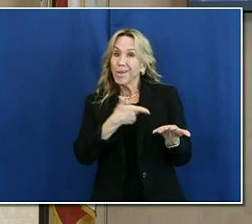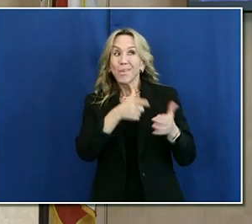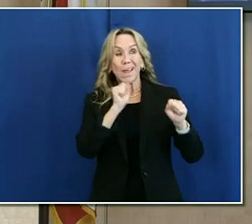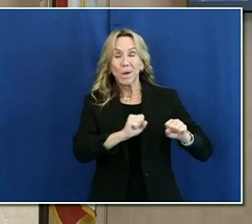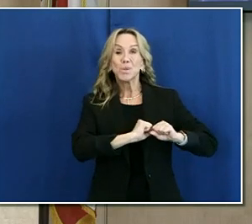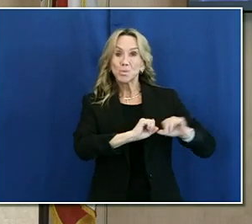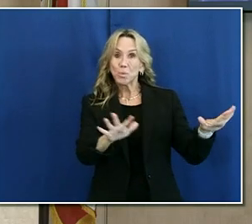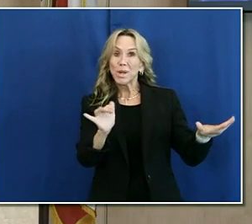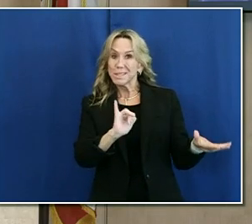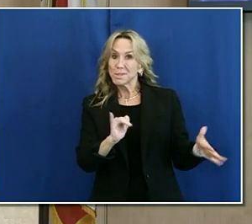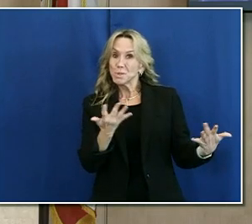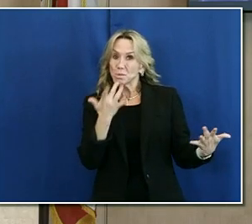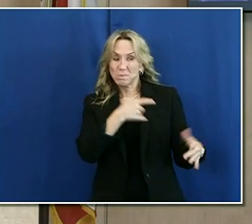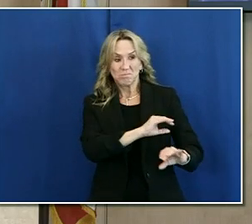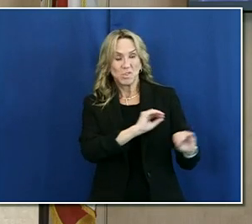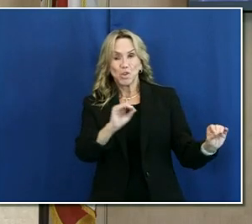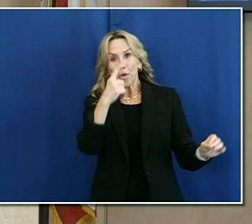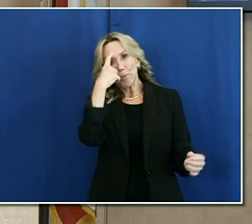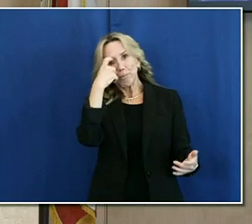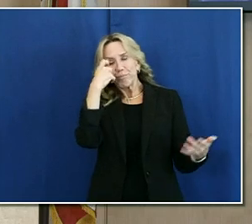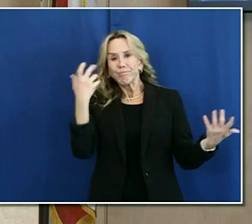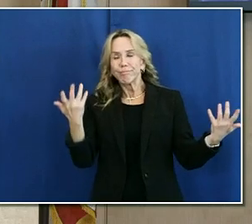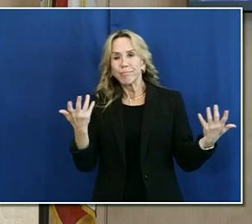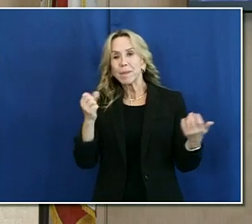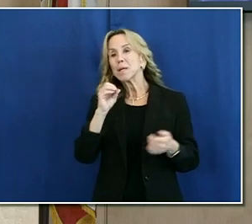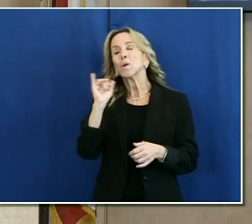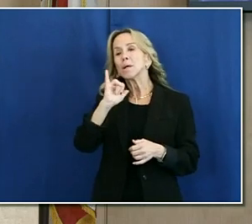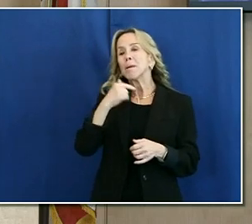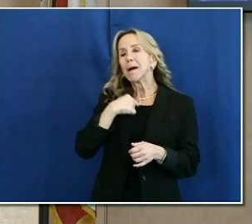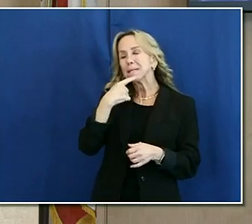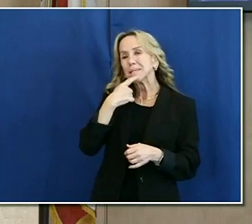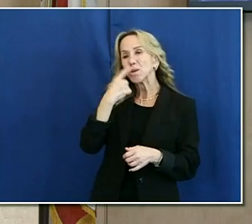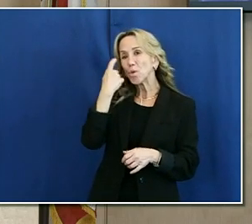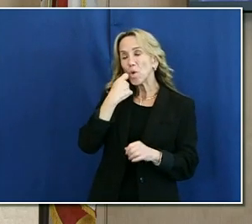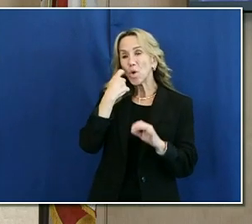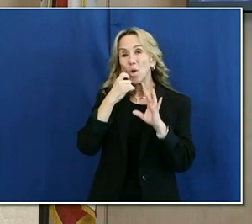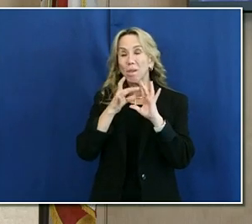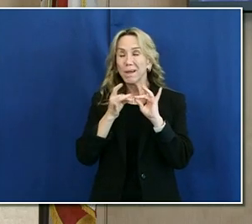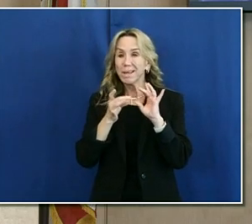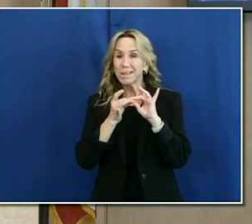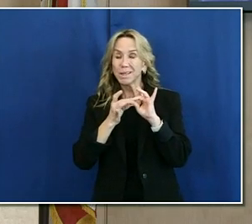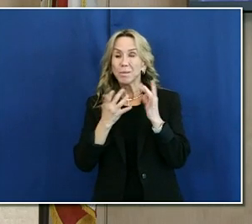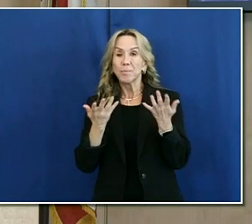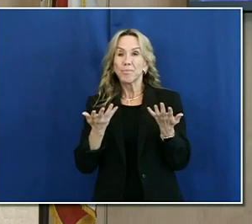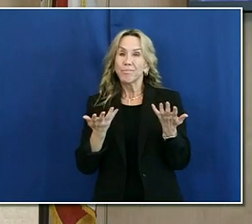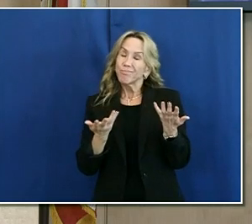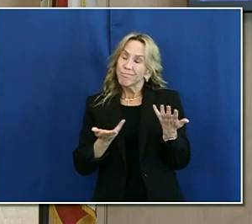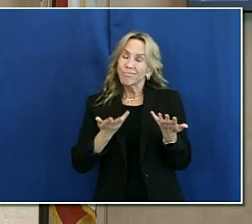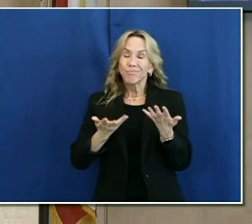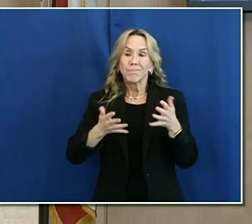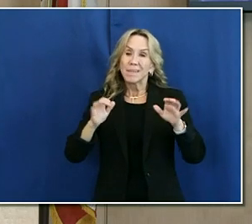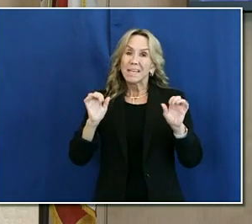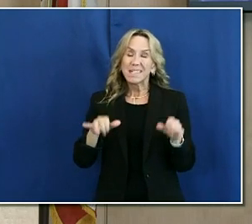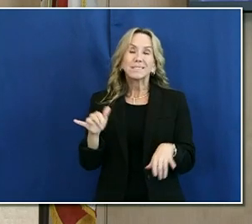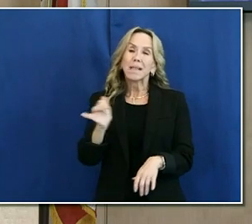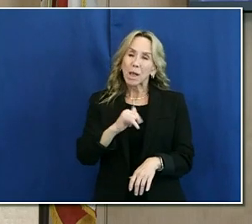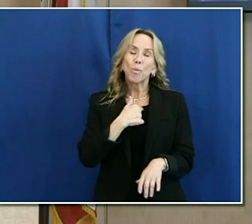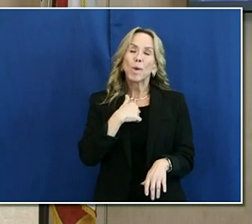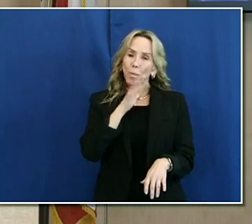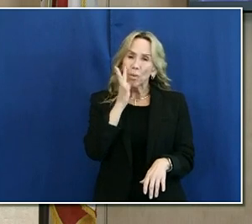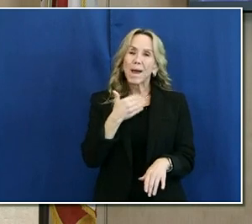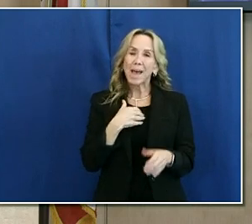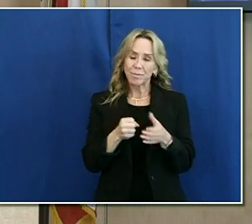otherwise be detecting at this point. But that's why I said in my remarks that it is likely, in fact almost certain, that we will have more